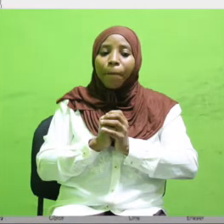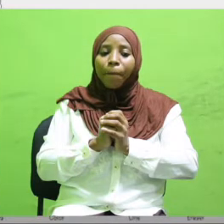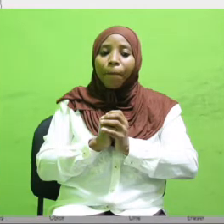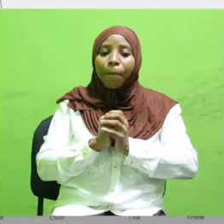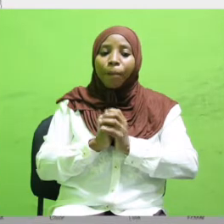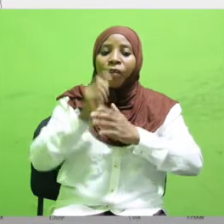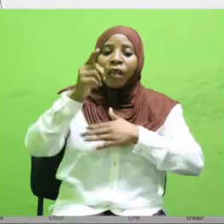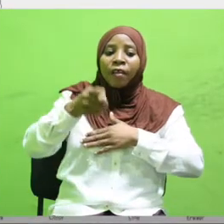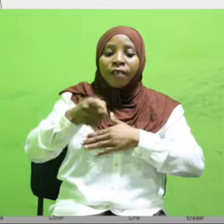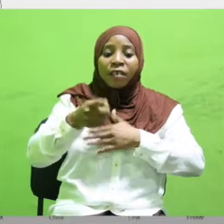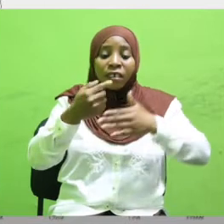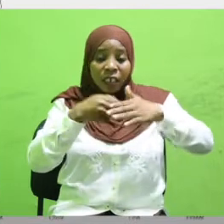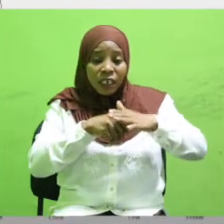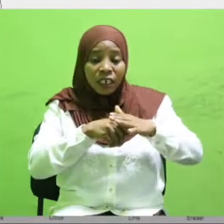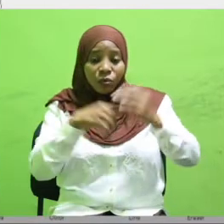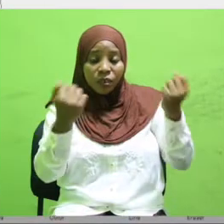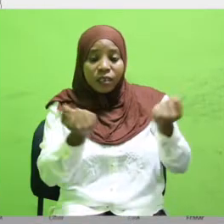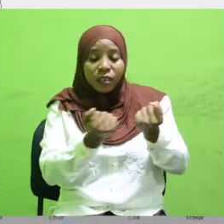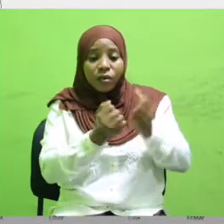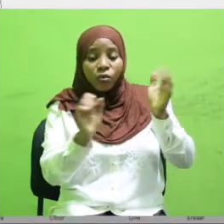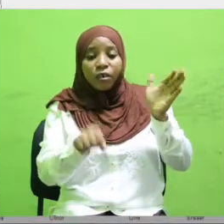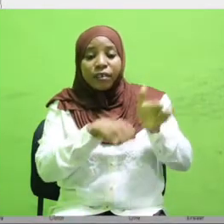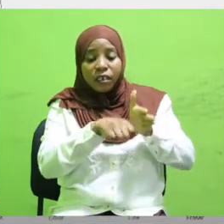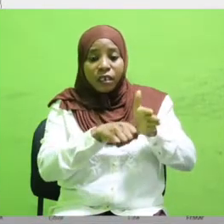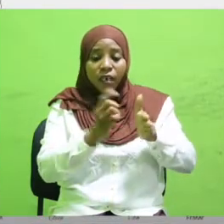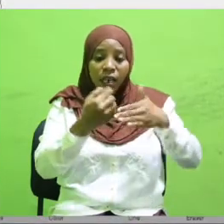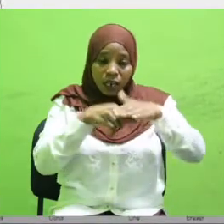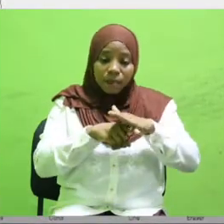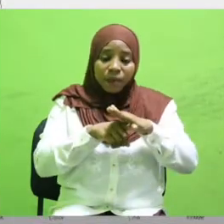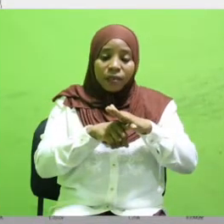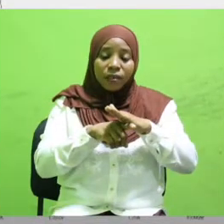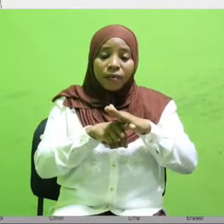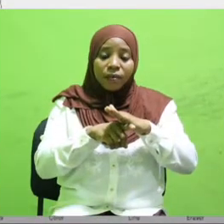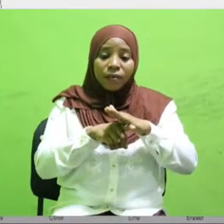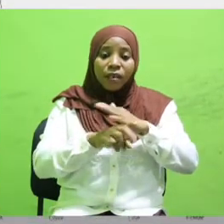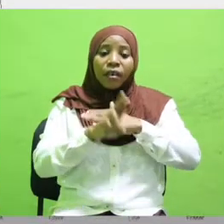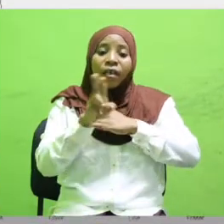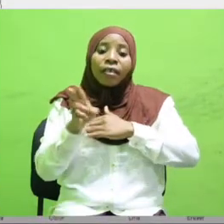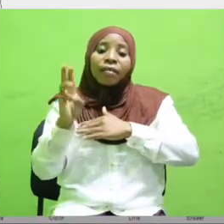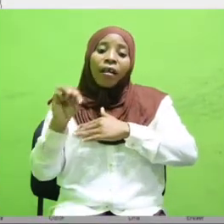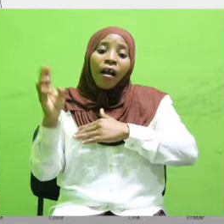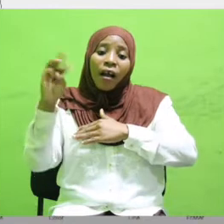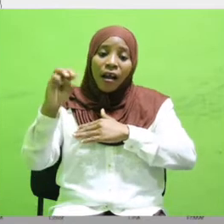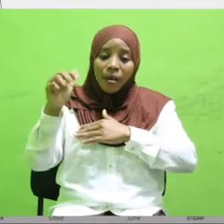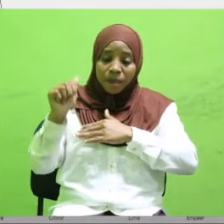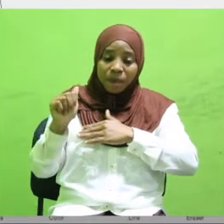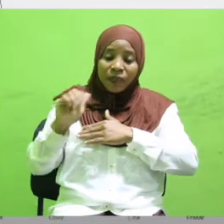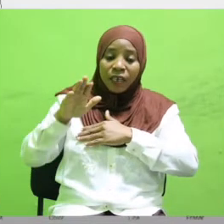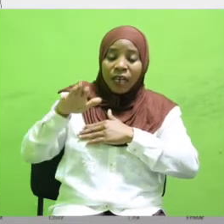can affect the crop yield and crop production. This in turn harms the farmers and